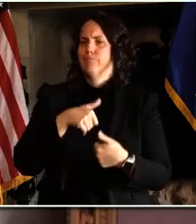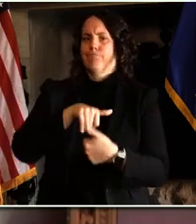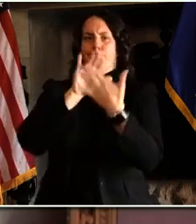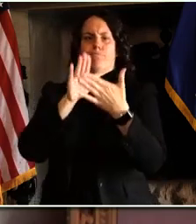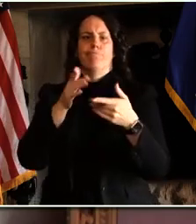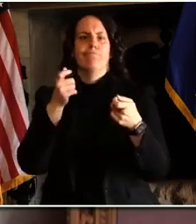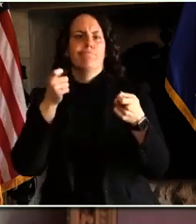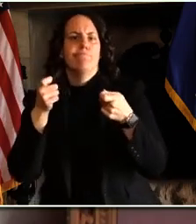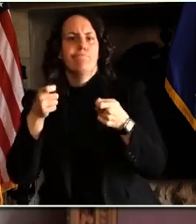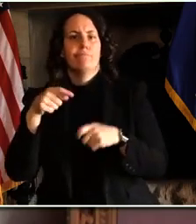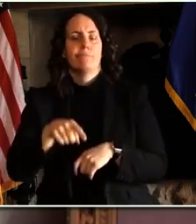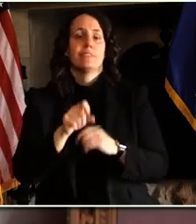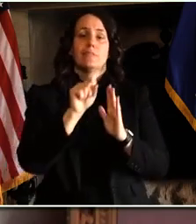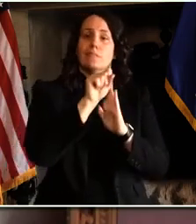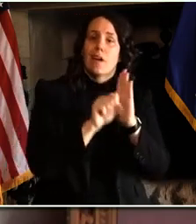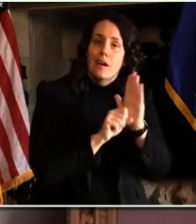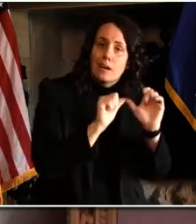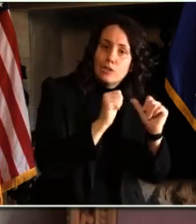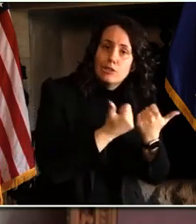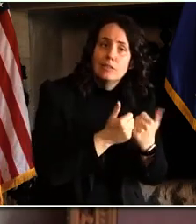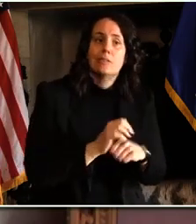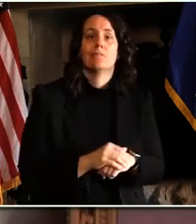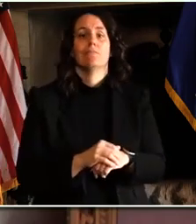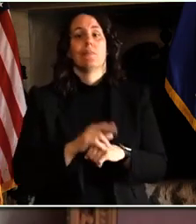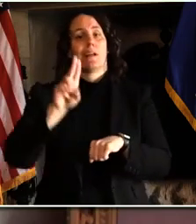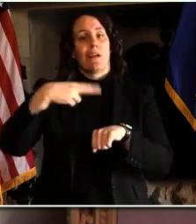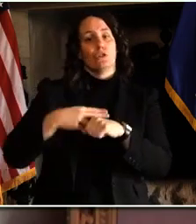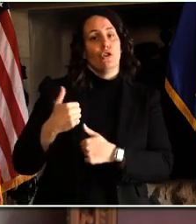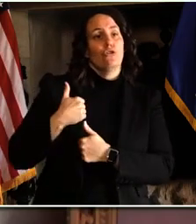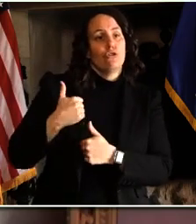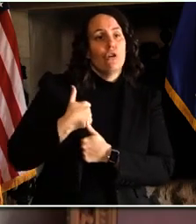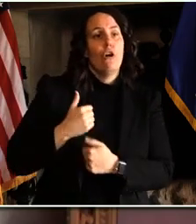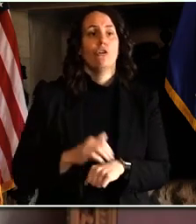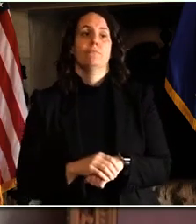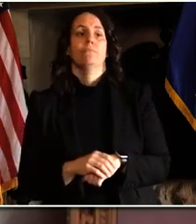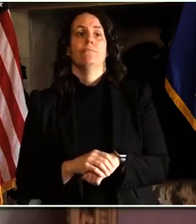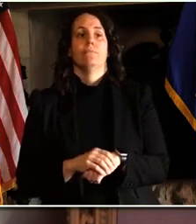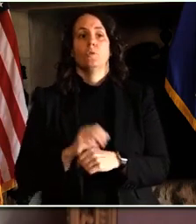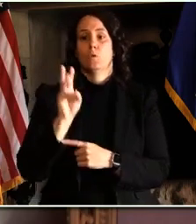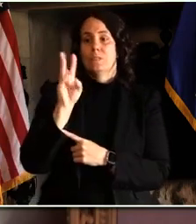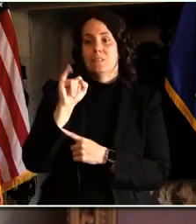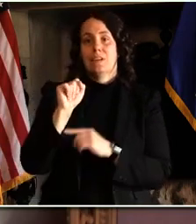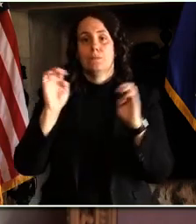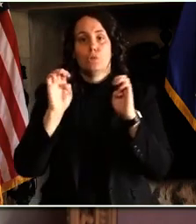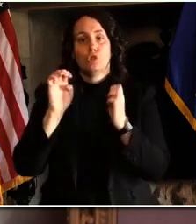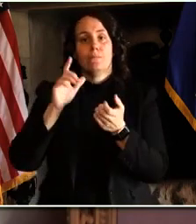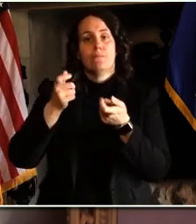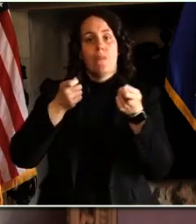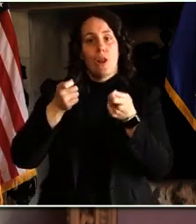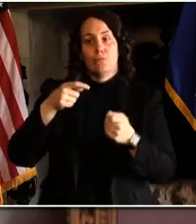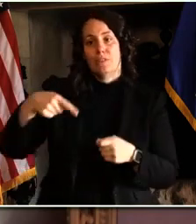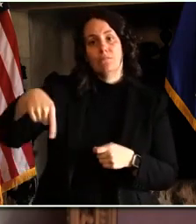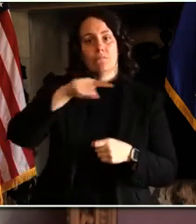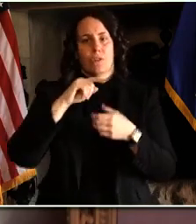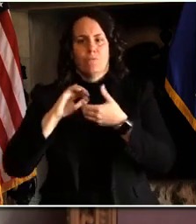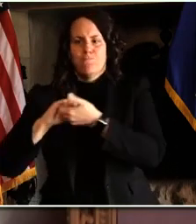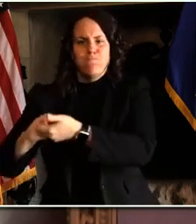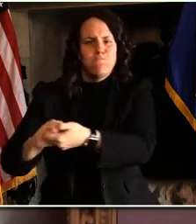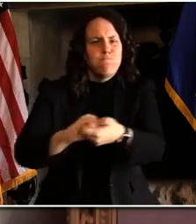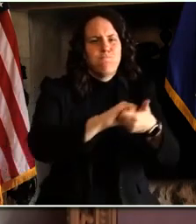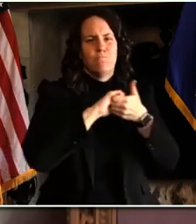with the Wisconsin National Guard and the Wisconsin Emergency Management, are working around the clock to keep our communities